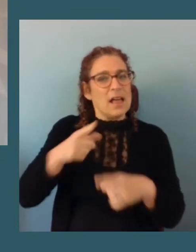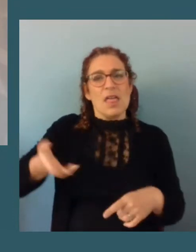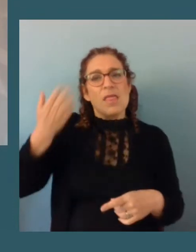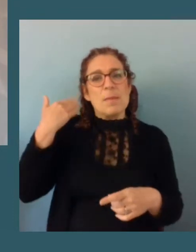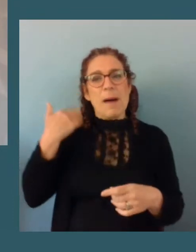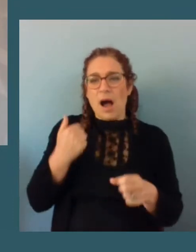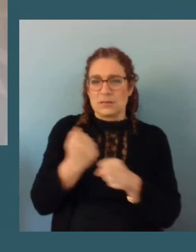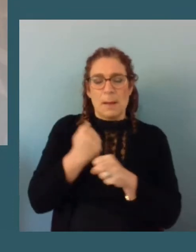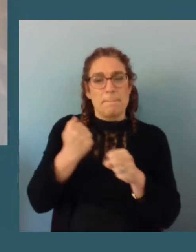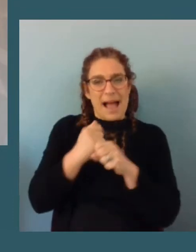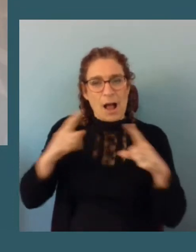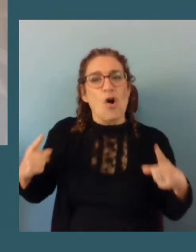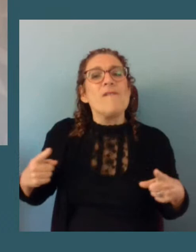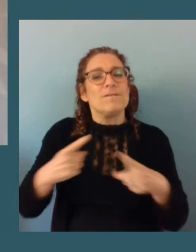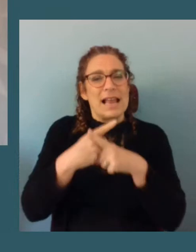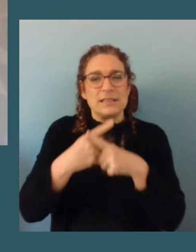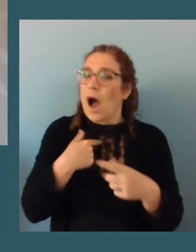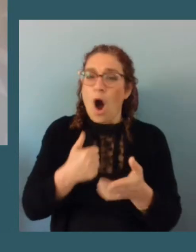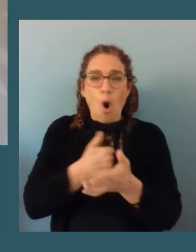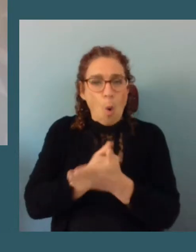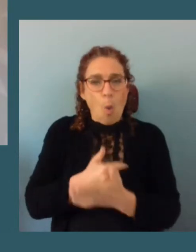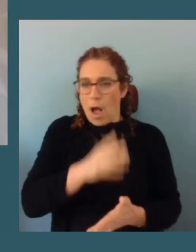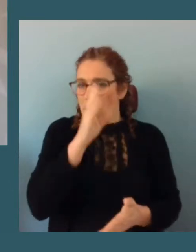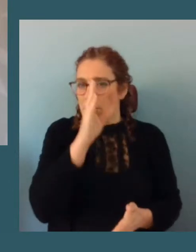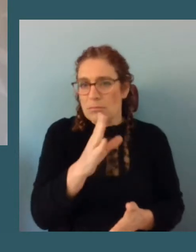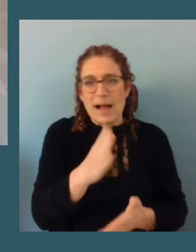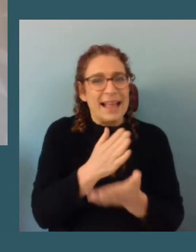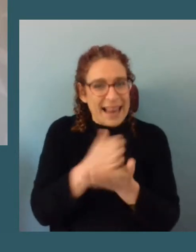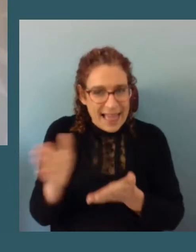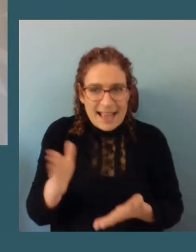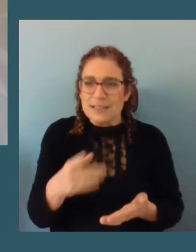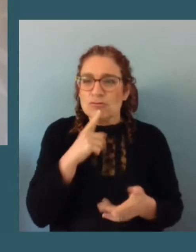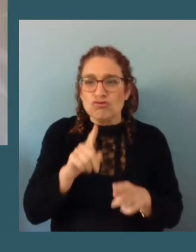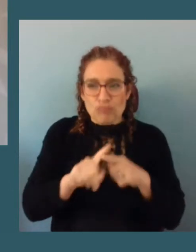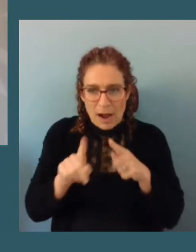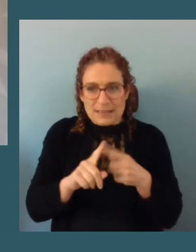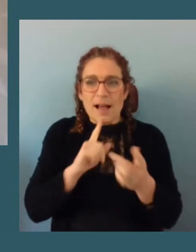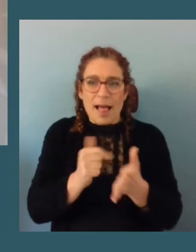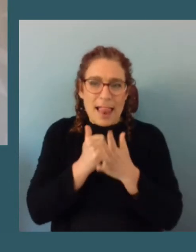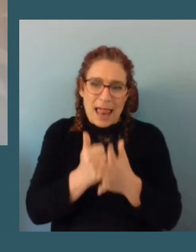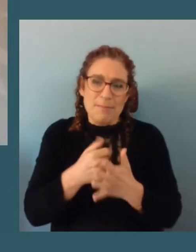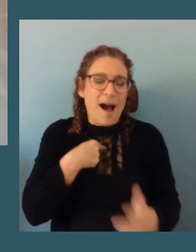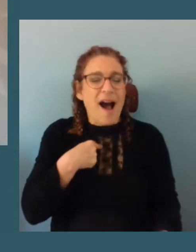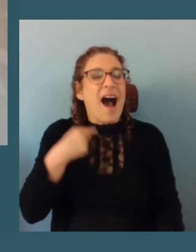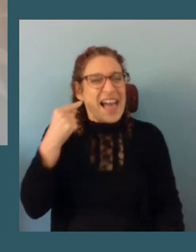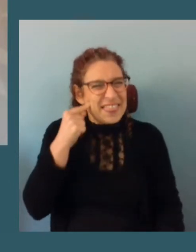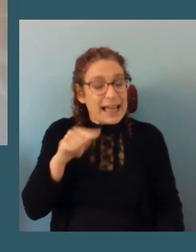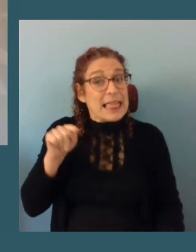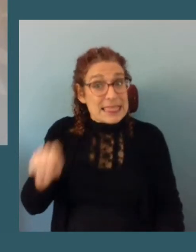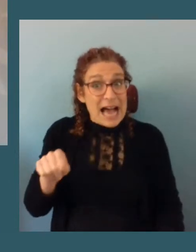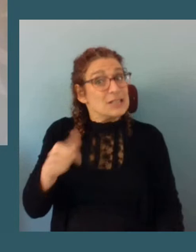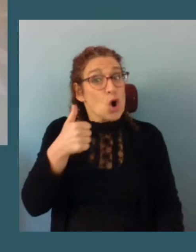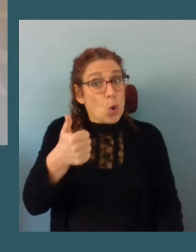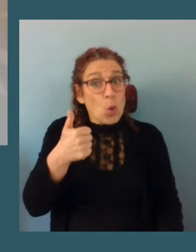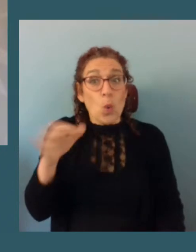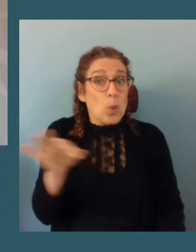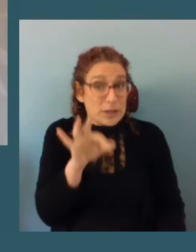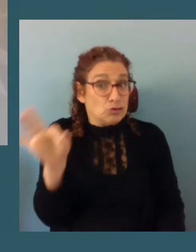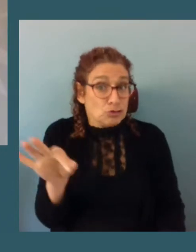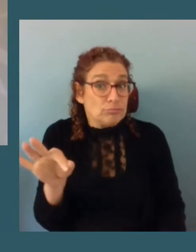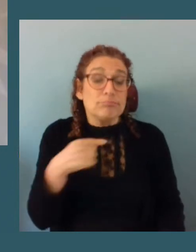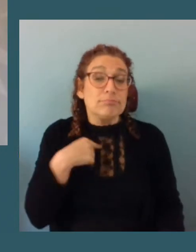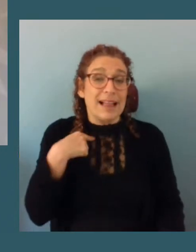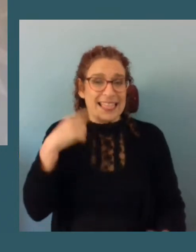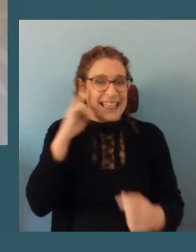make it very clear before the test. It's not going to be helpful. But I think that question is a good question. I think the key thing comes from your